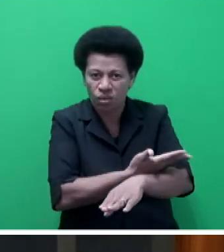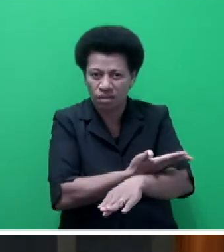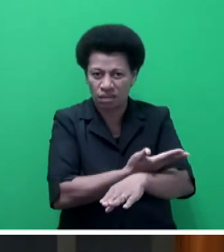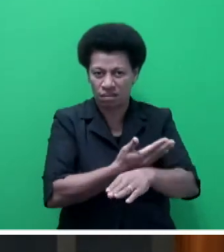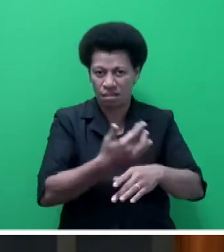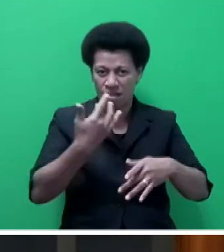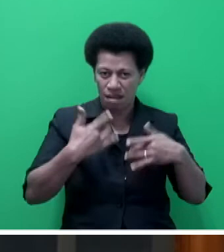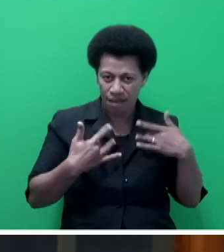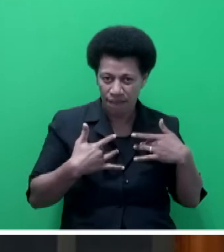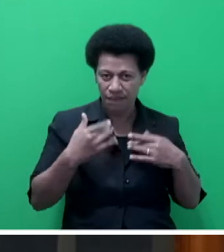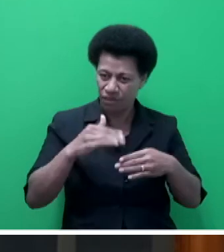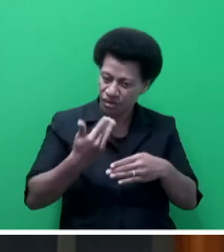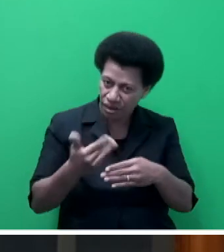communities.